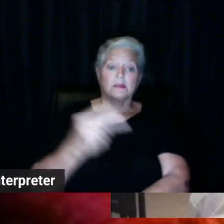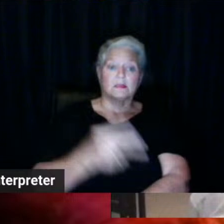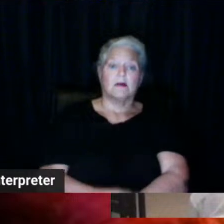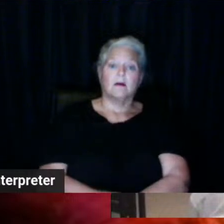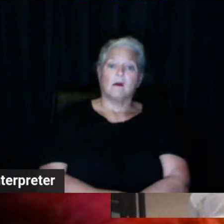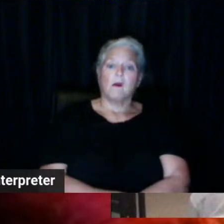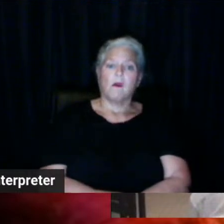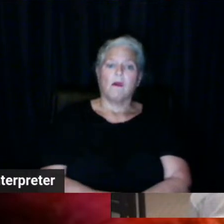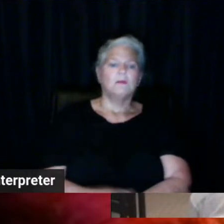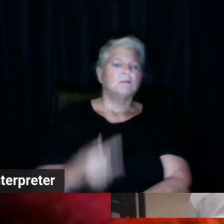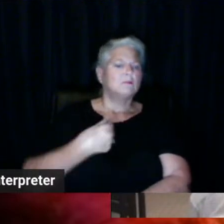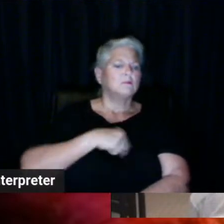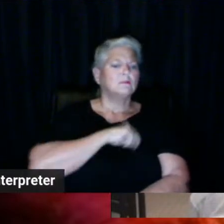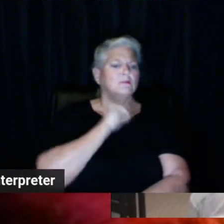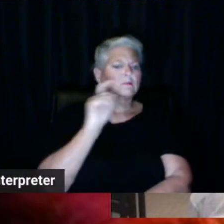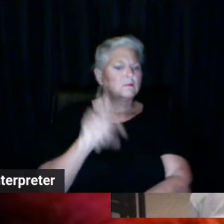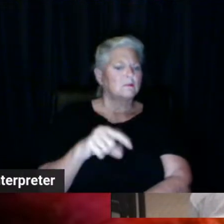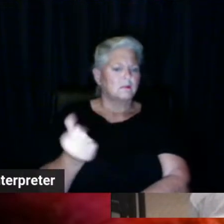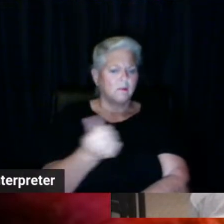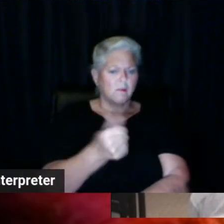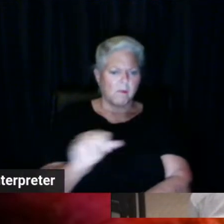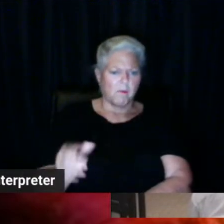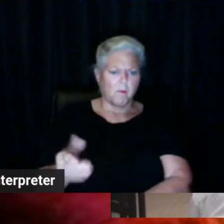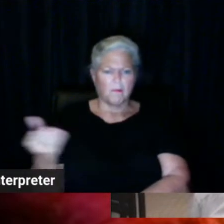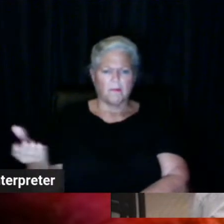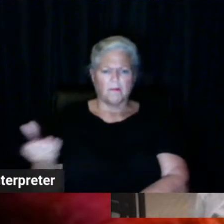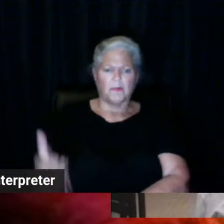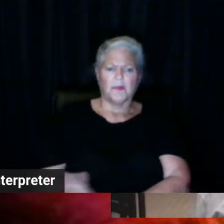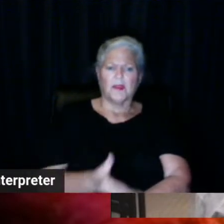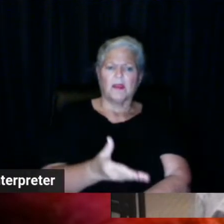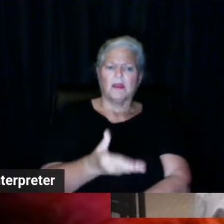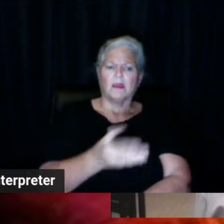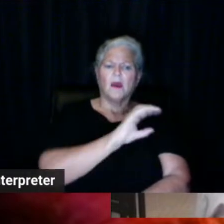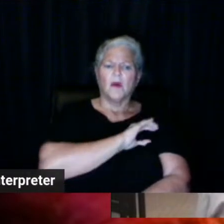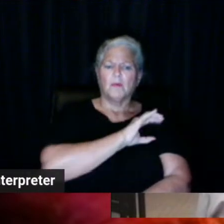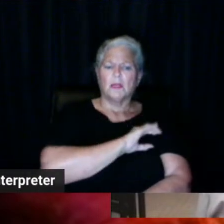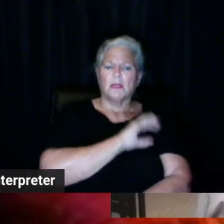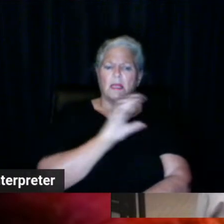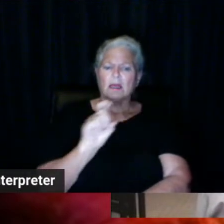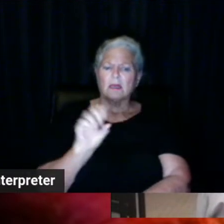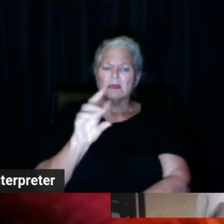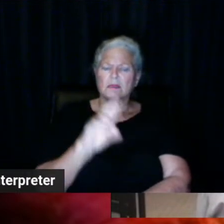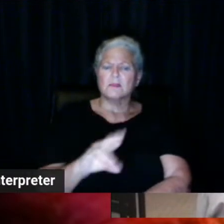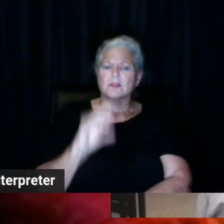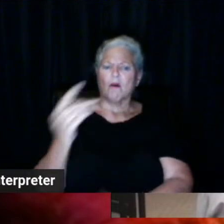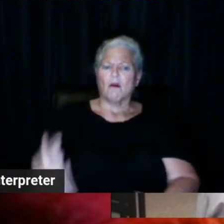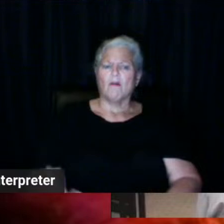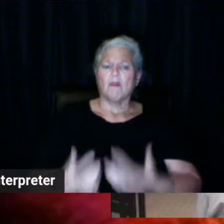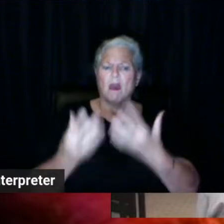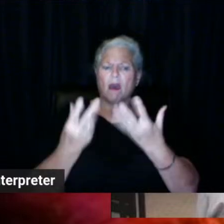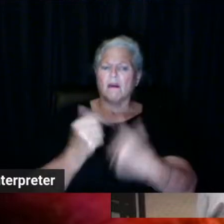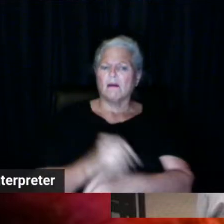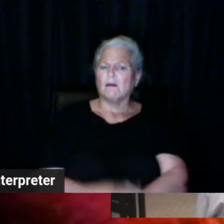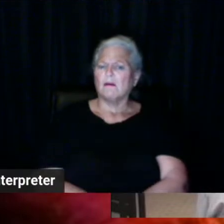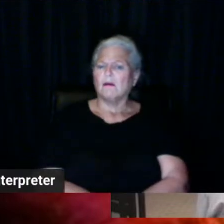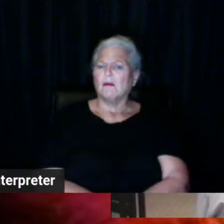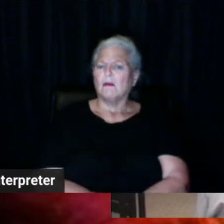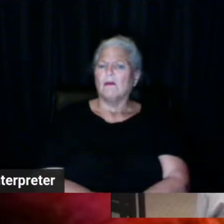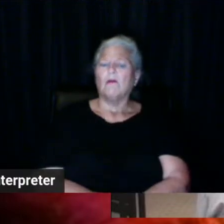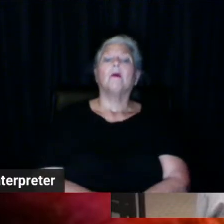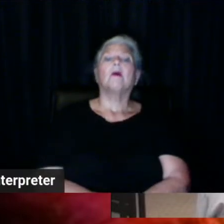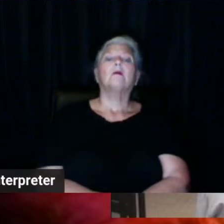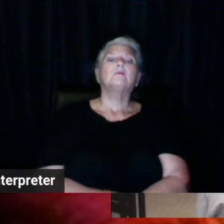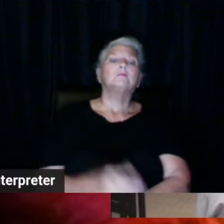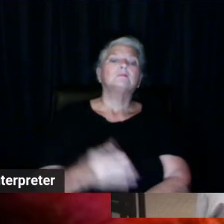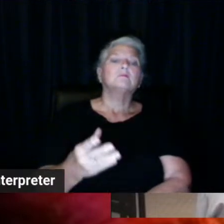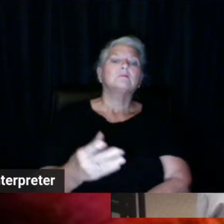fire approval or building? Yeah, it'll be pending building commissioner, police and fire. Okay, so just a friendly amendment to that, pending police and